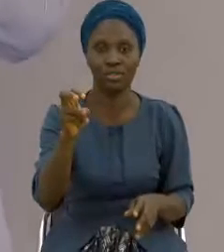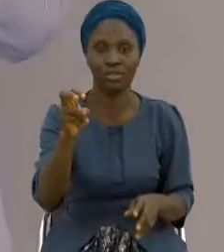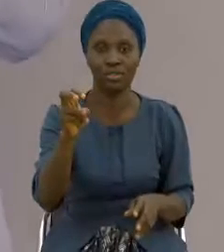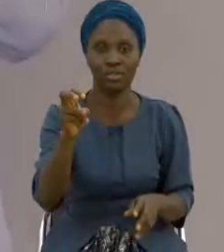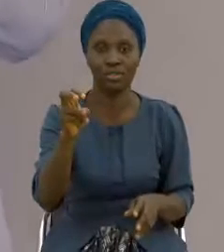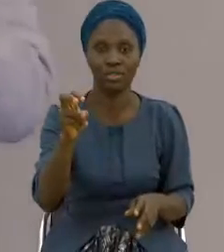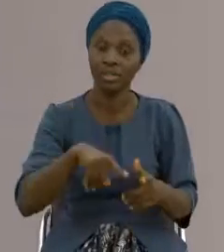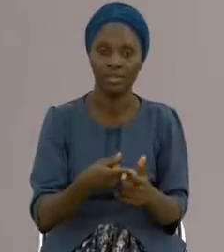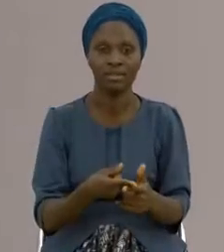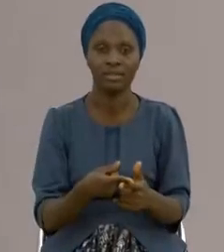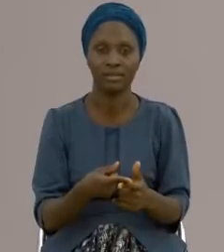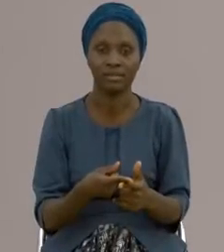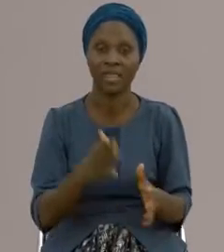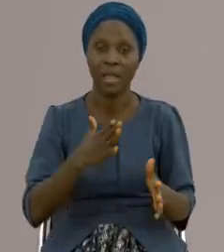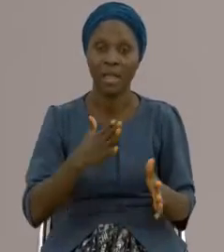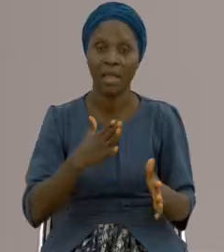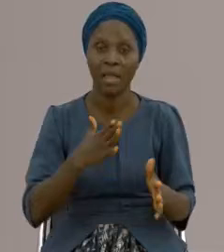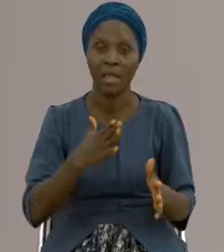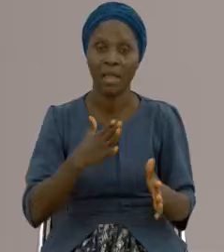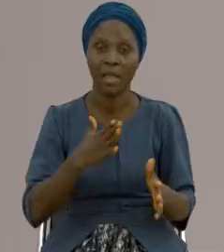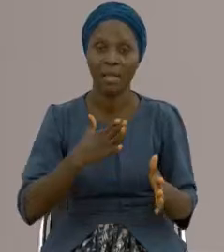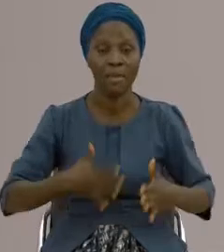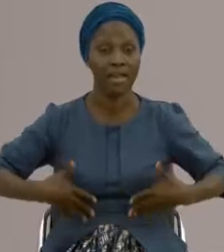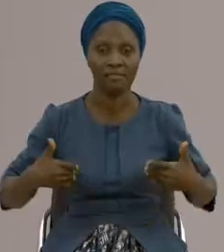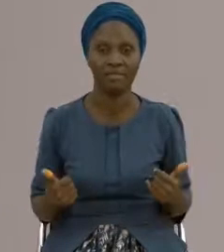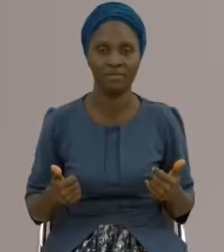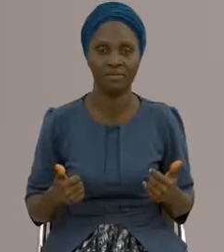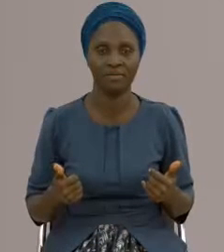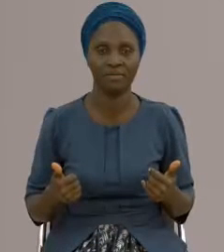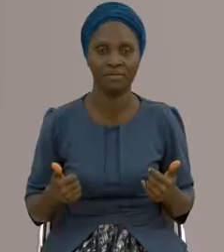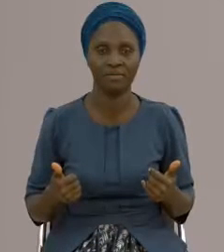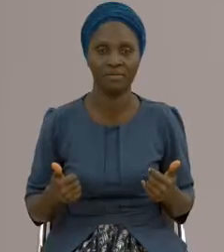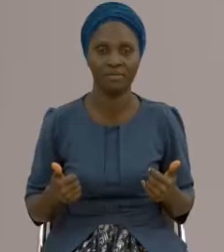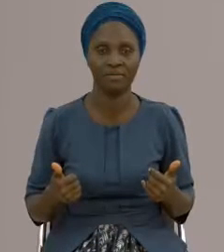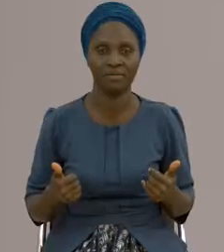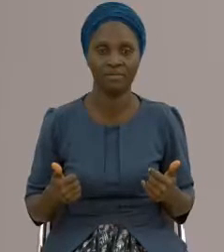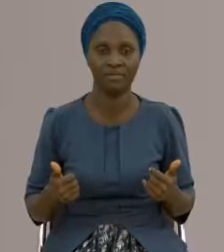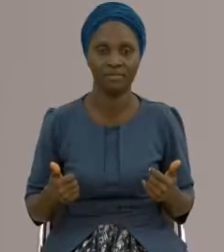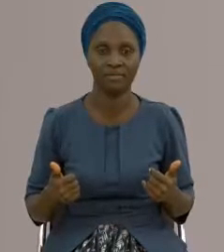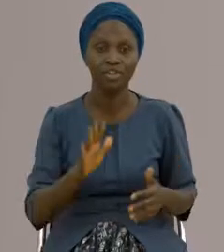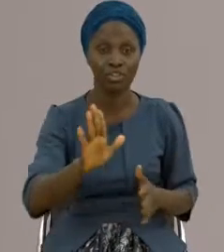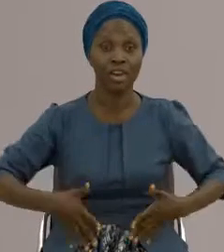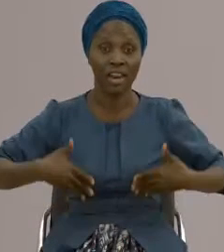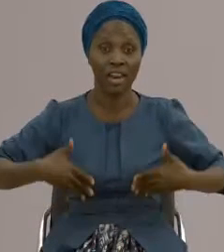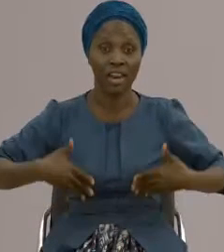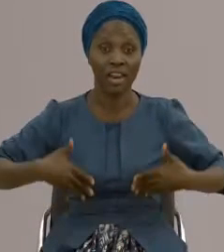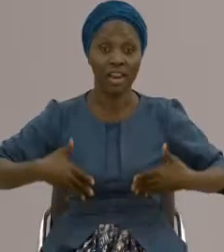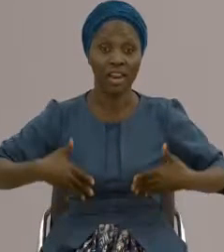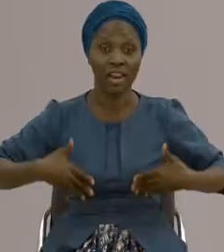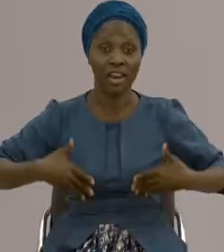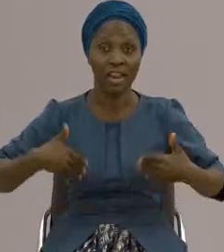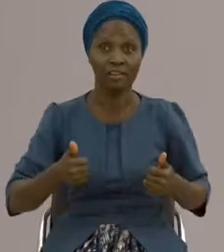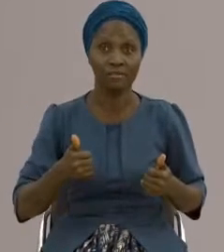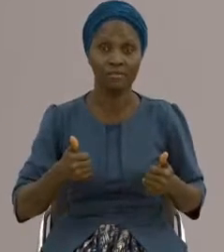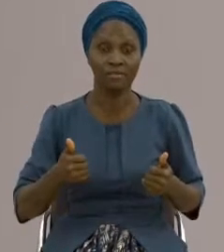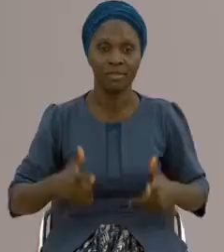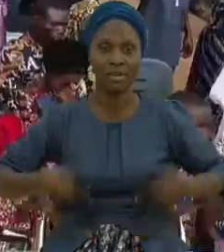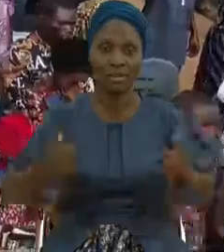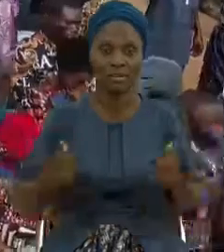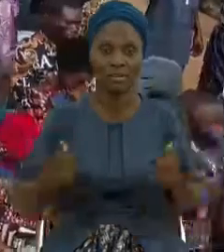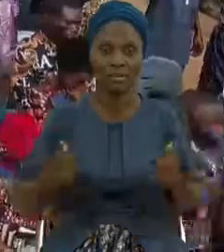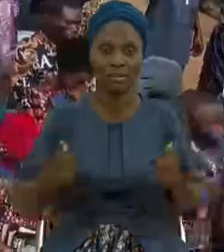life, tell me, your life shall not be in vain. Father, we thank you at this